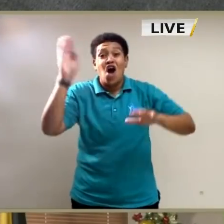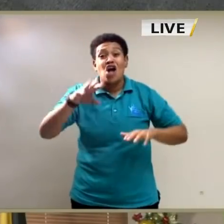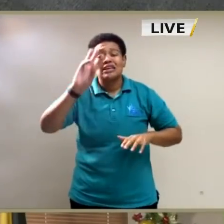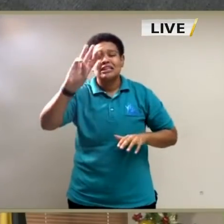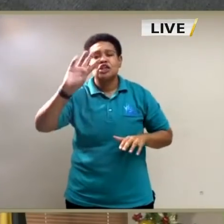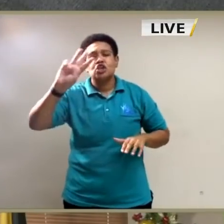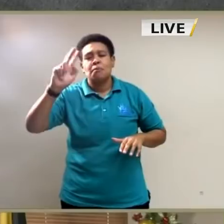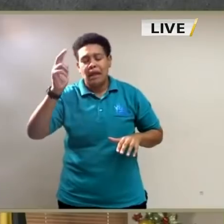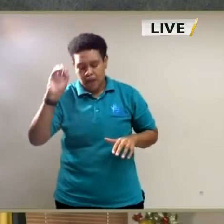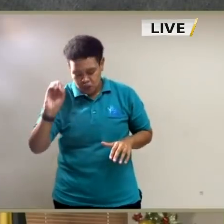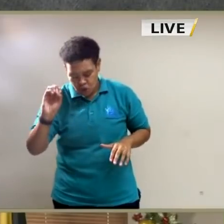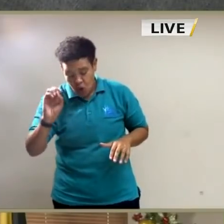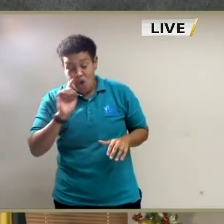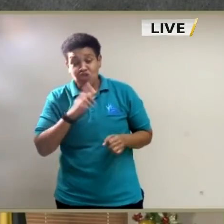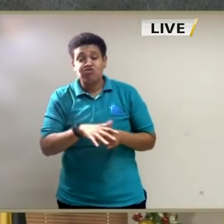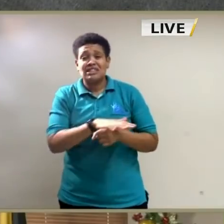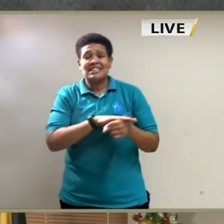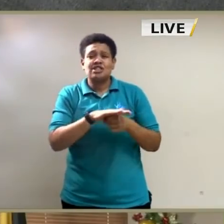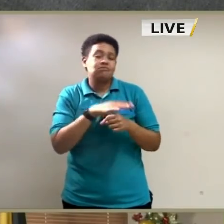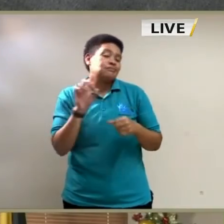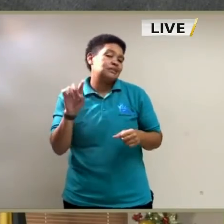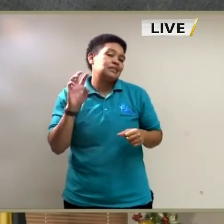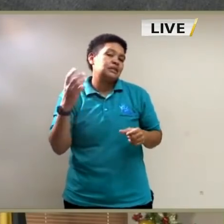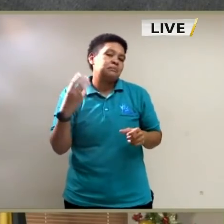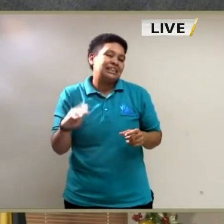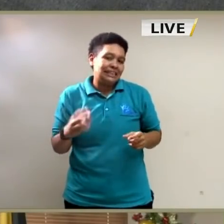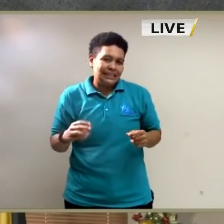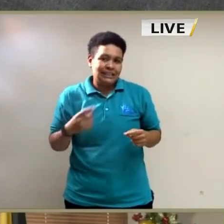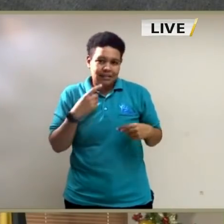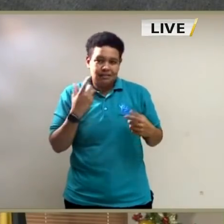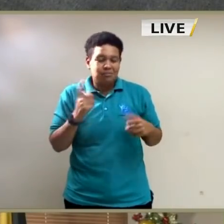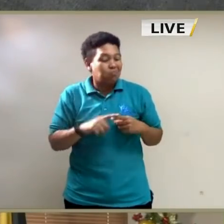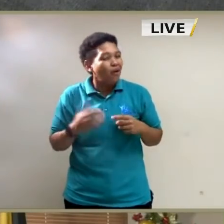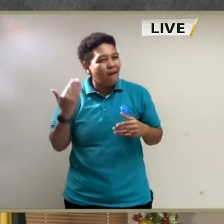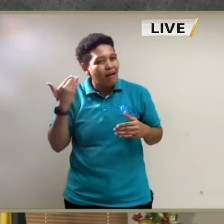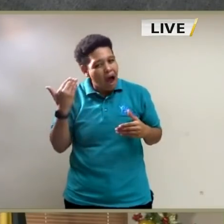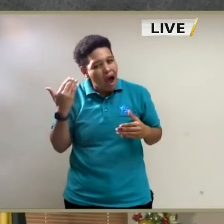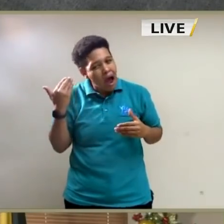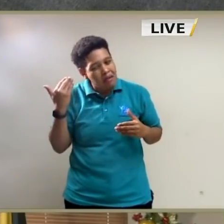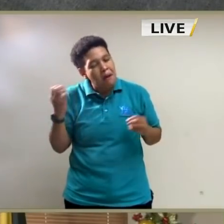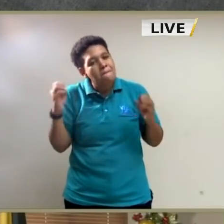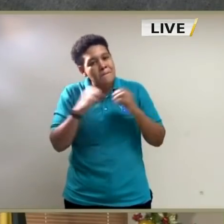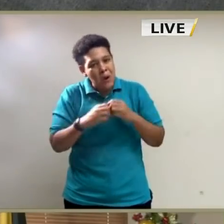WHO regions have reported Omicron.